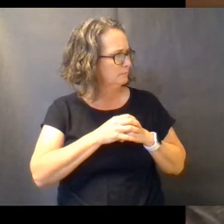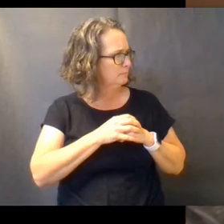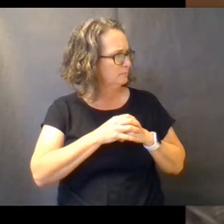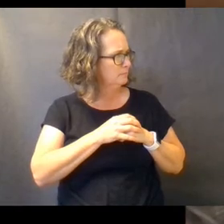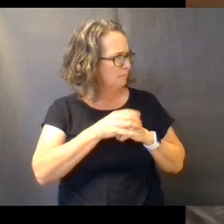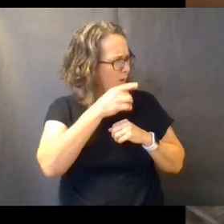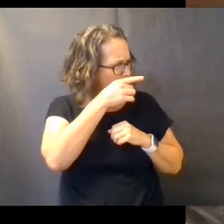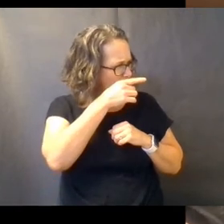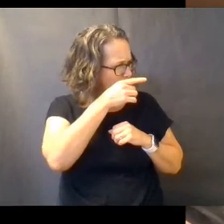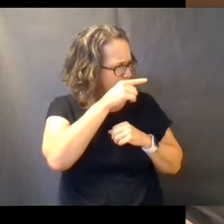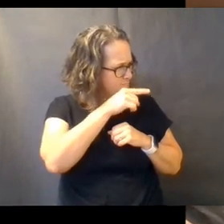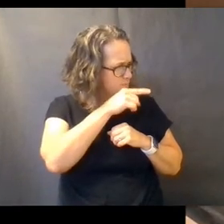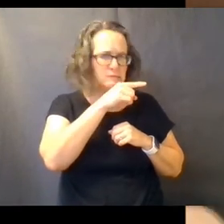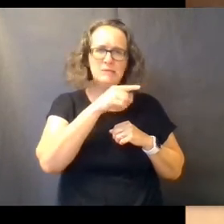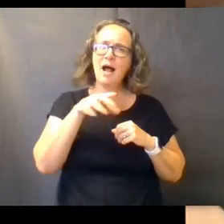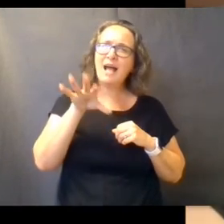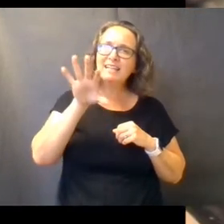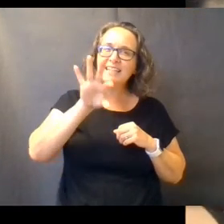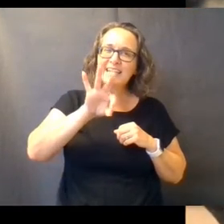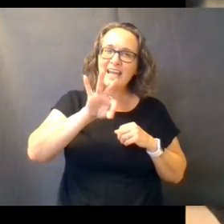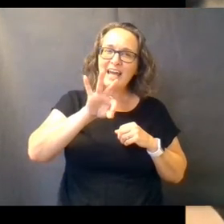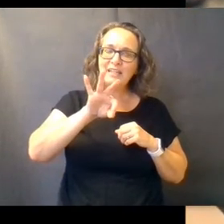there it is at